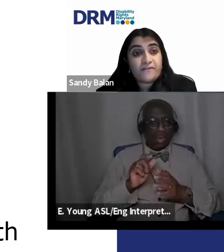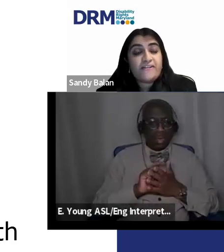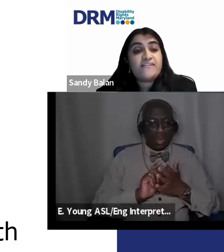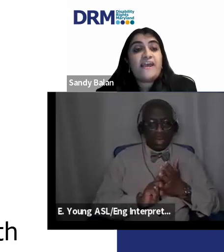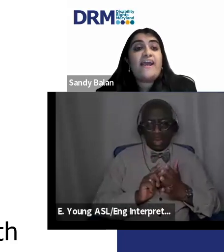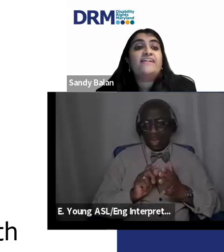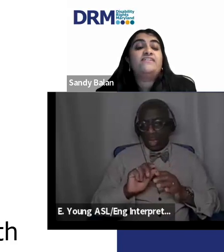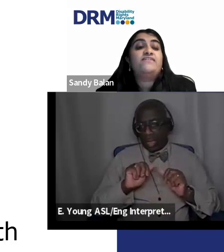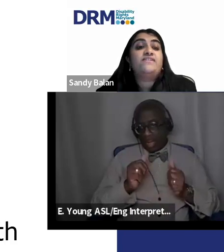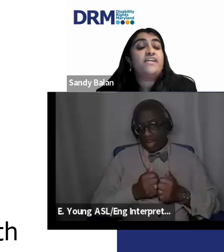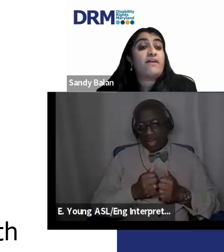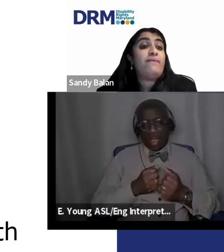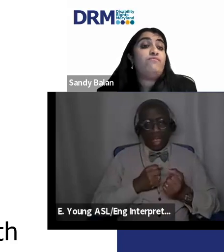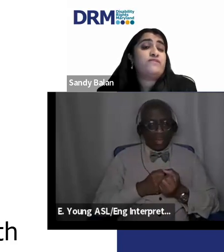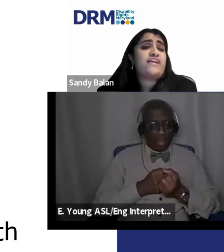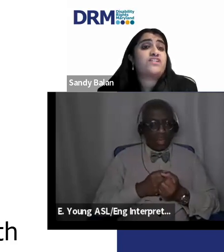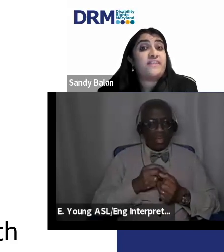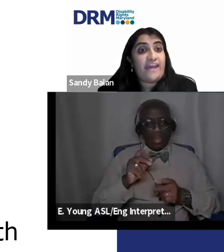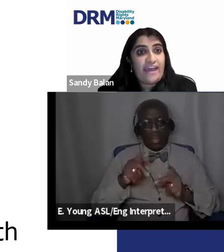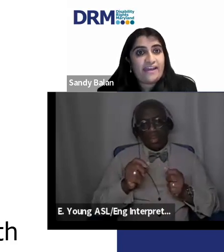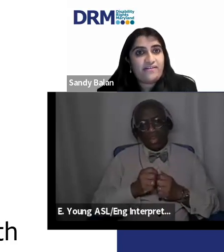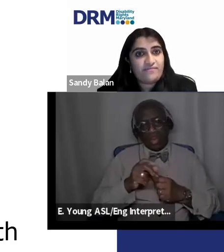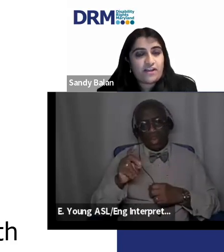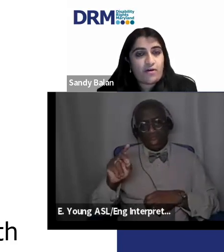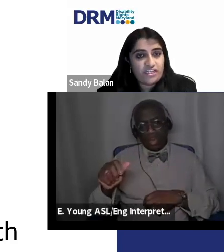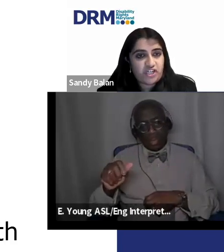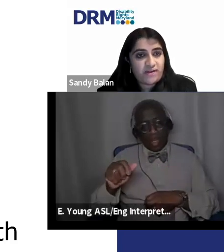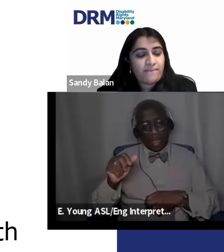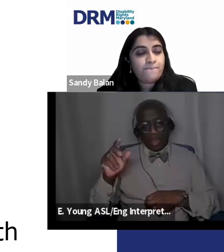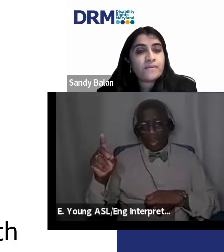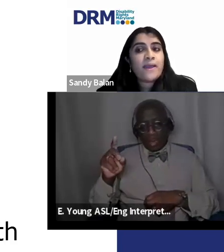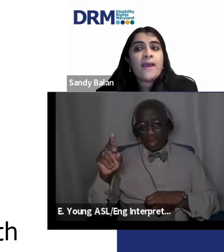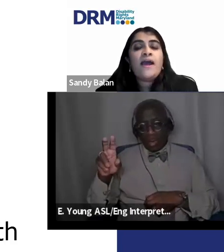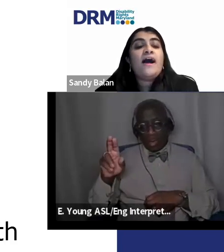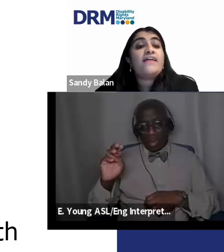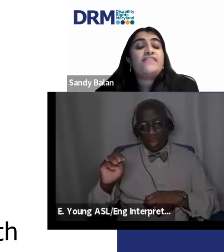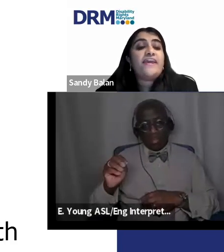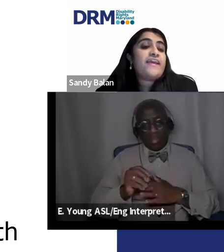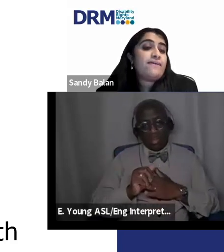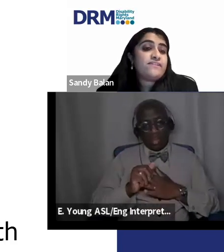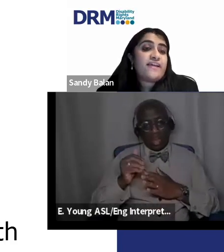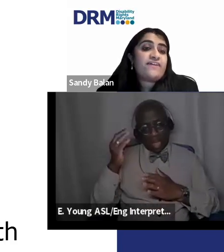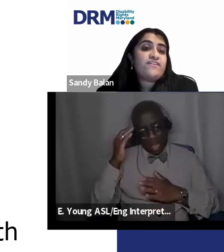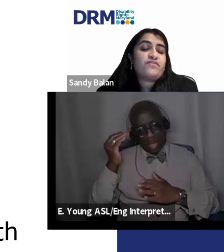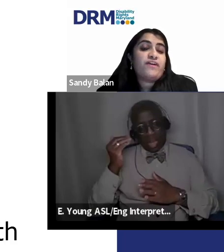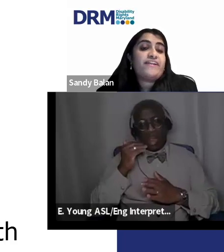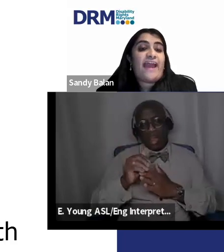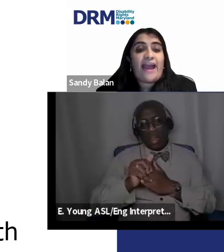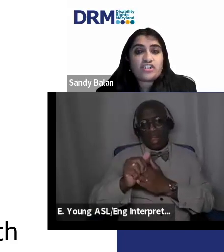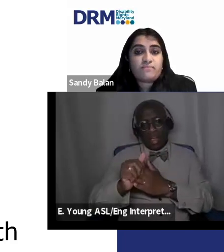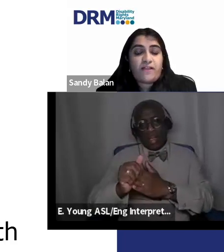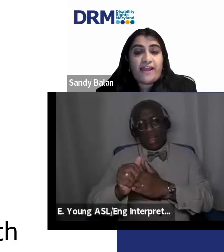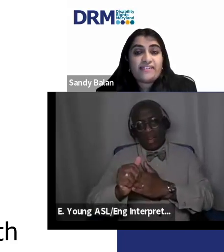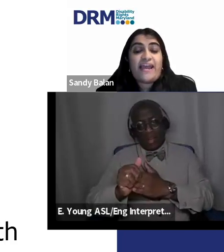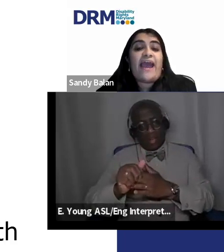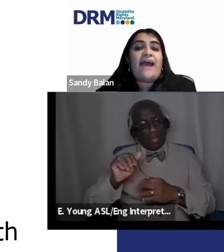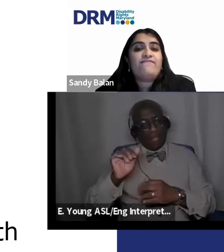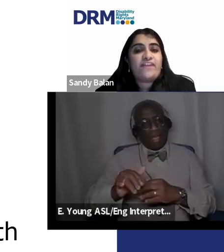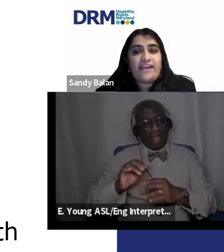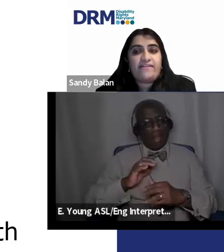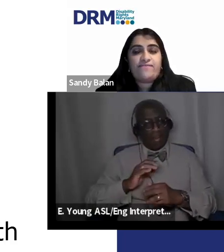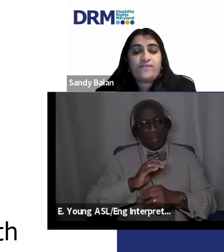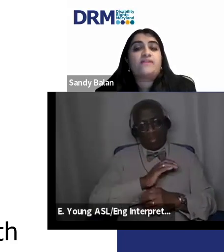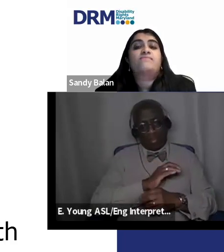with disabilities. And DRM was actually the head of this coalition. They came together to create an action plan